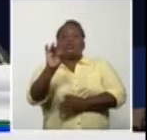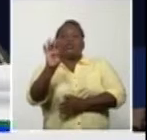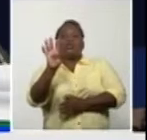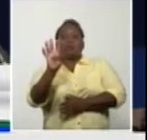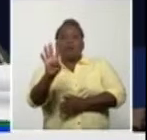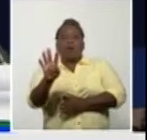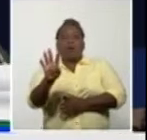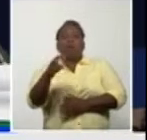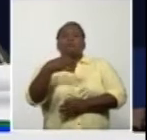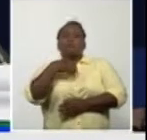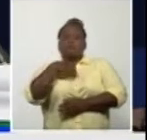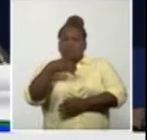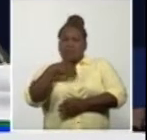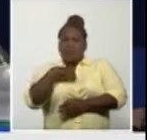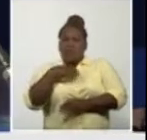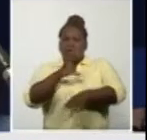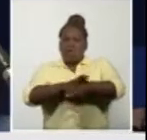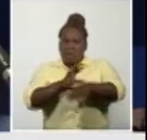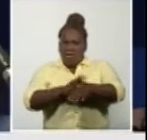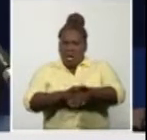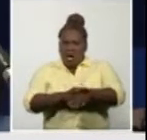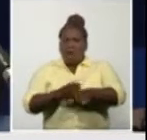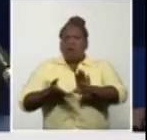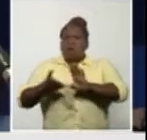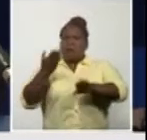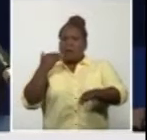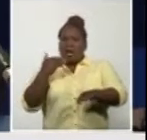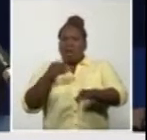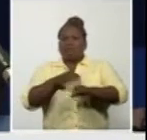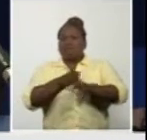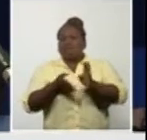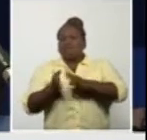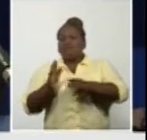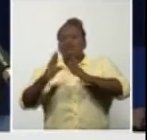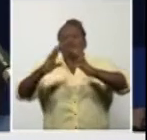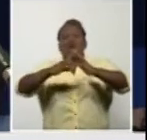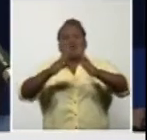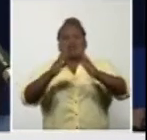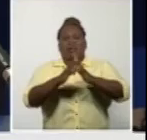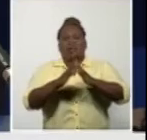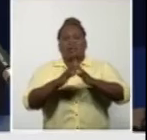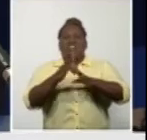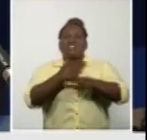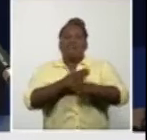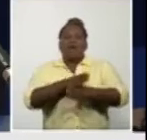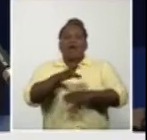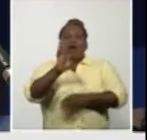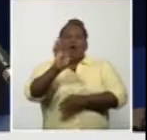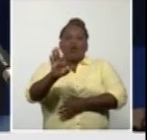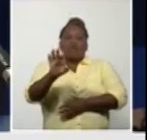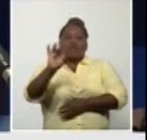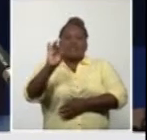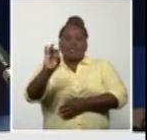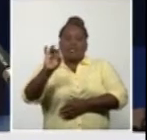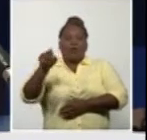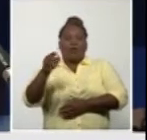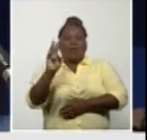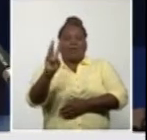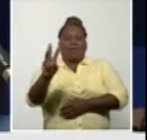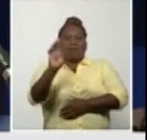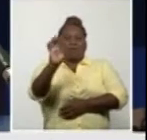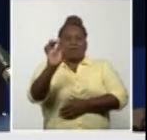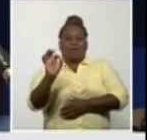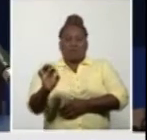1,724 people who have been diagnosed with a disease who have recovered, for an